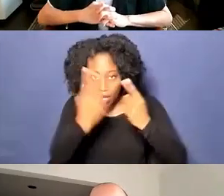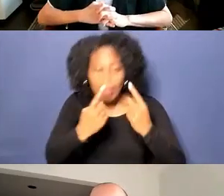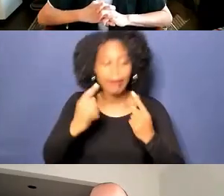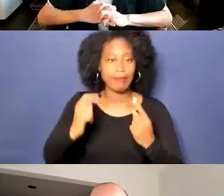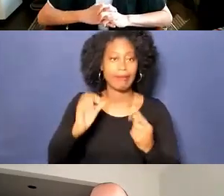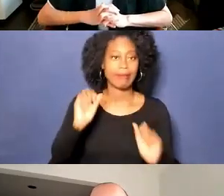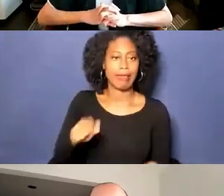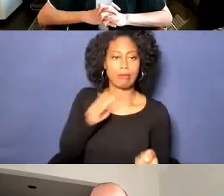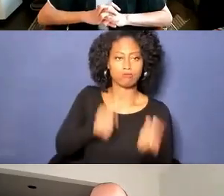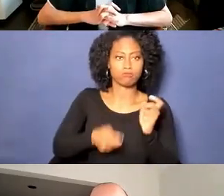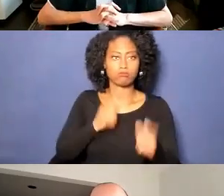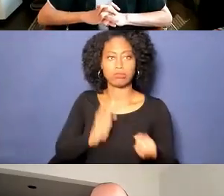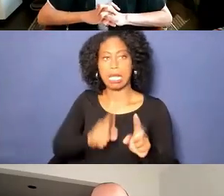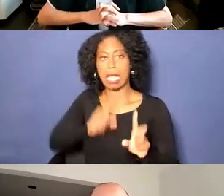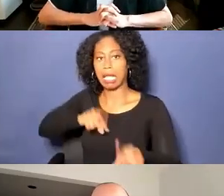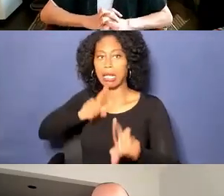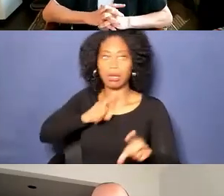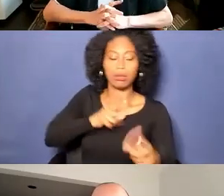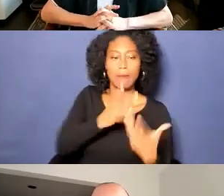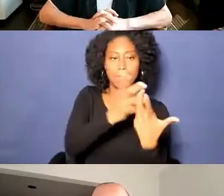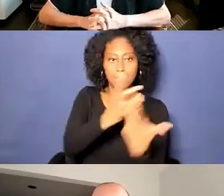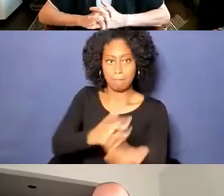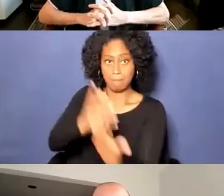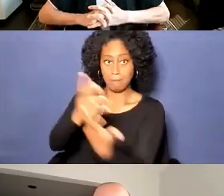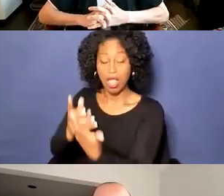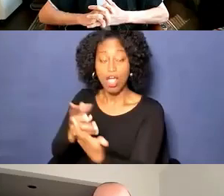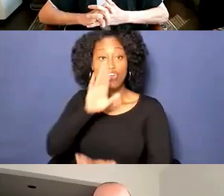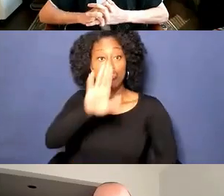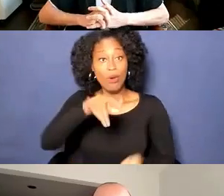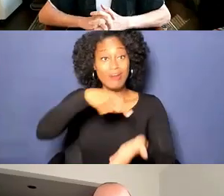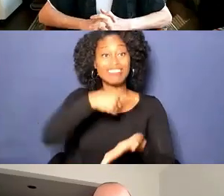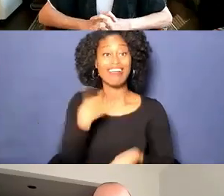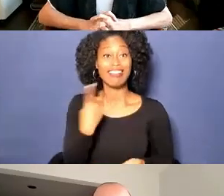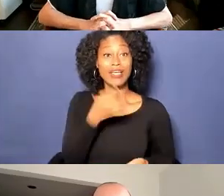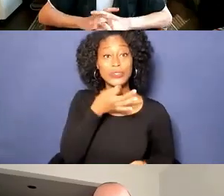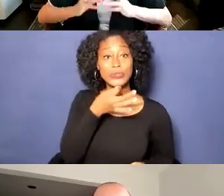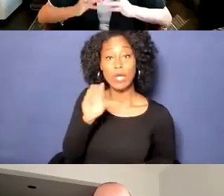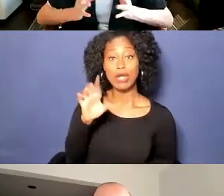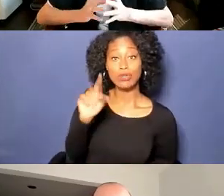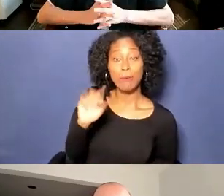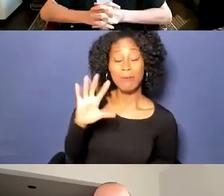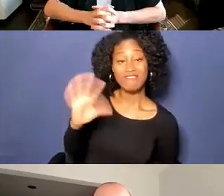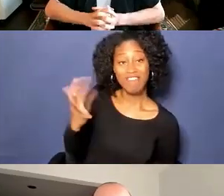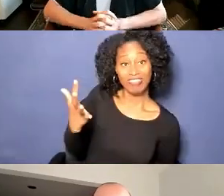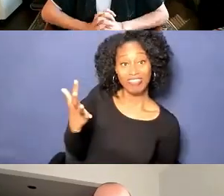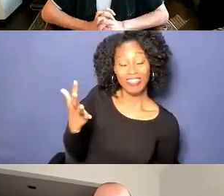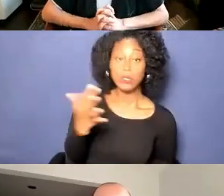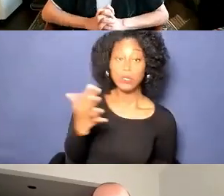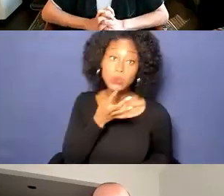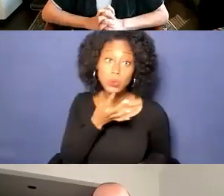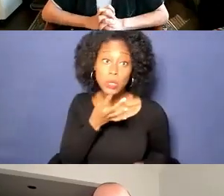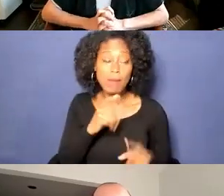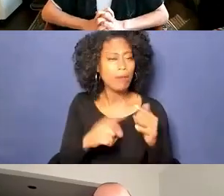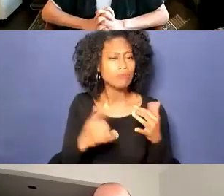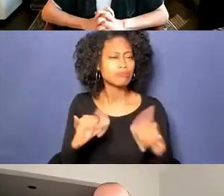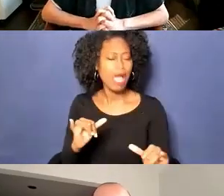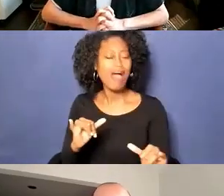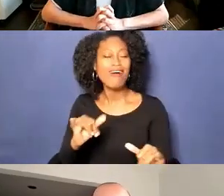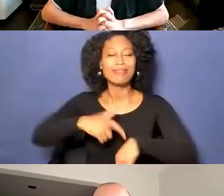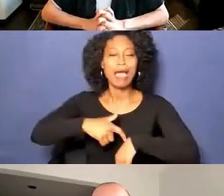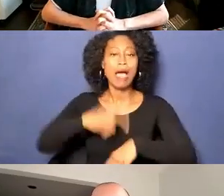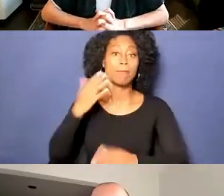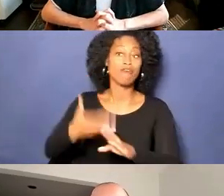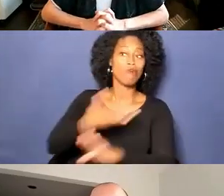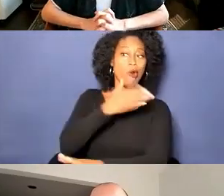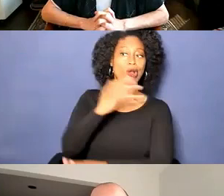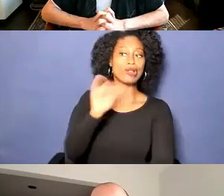our deadlines of, I believe, October 5th coming up soon, but still you've got some space and time, and January 20th.